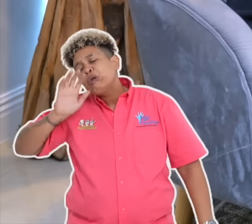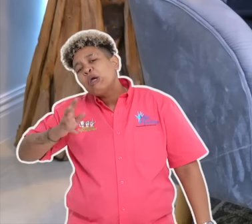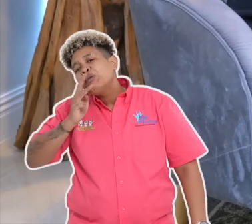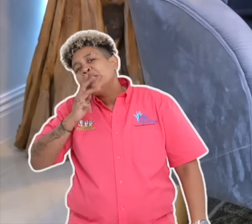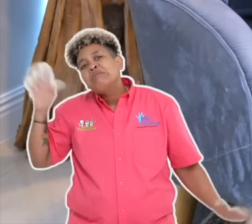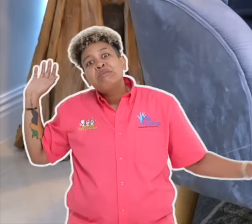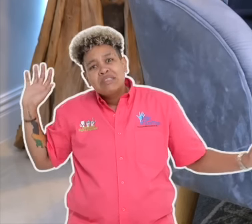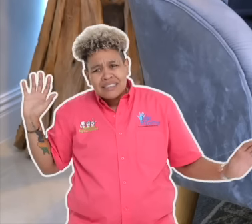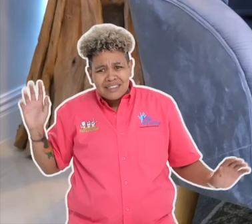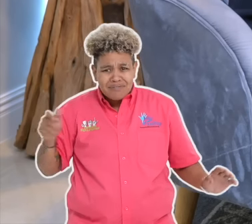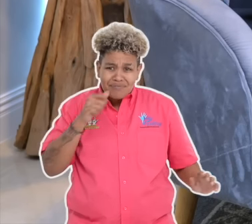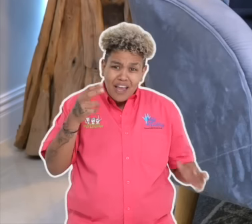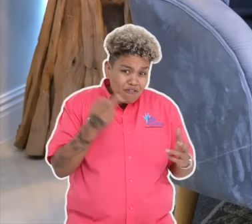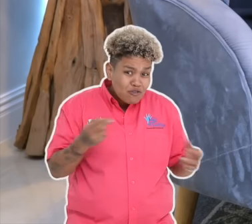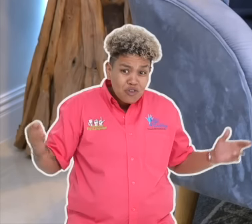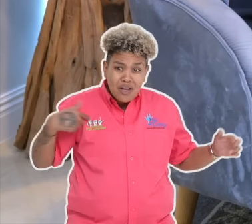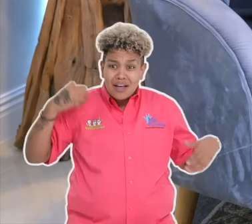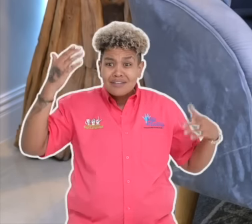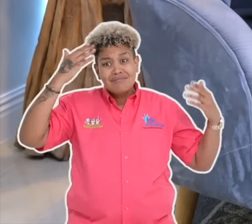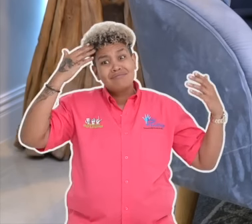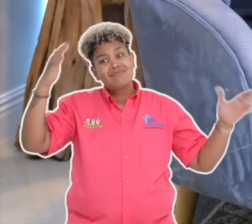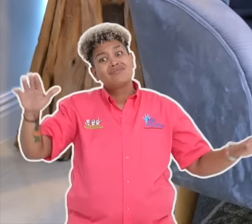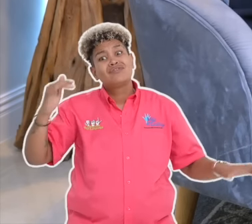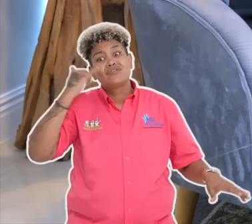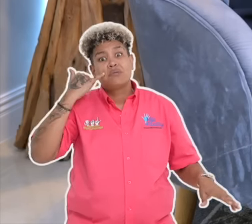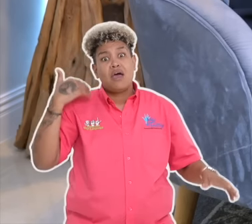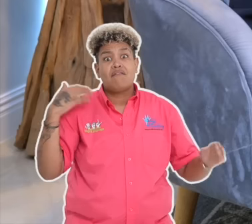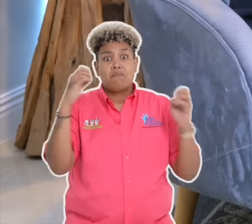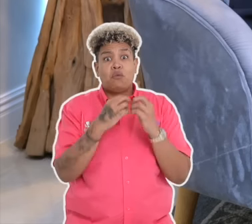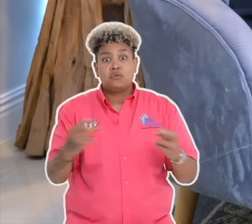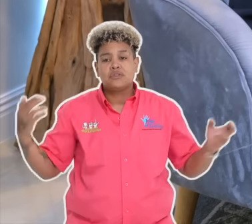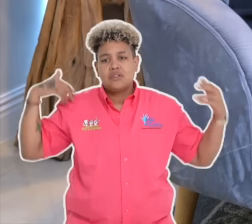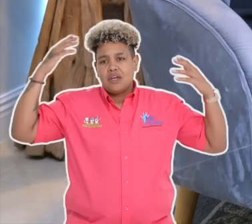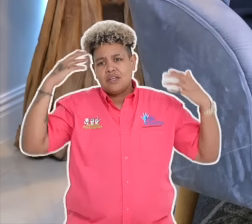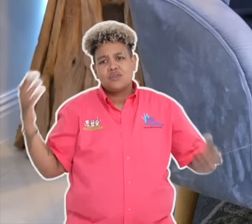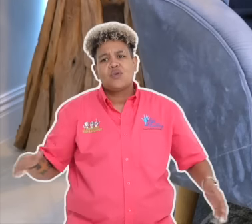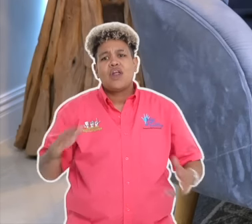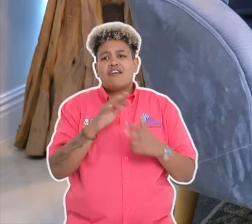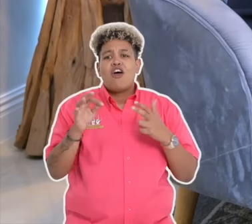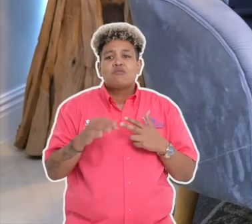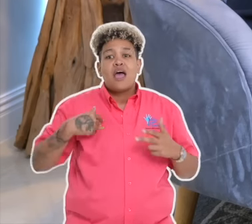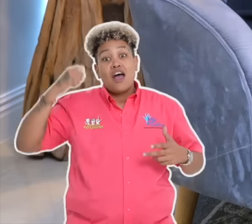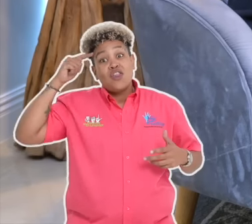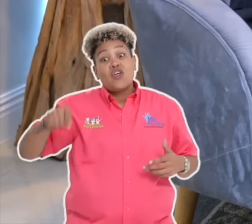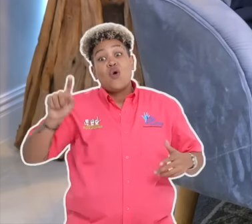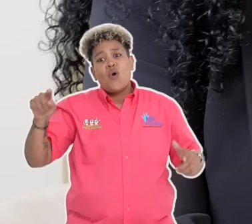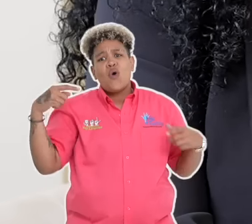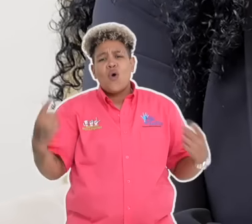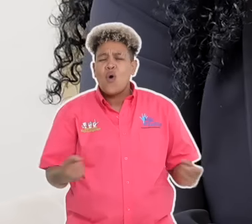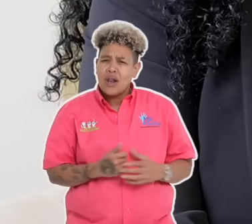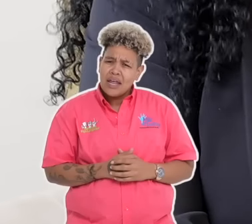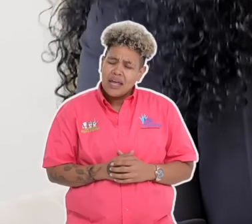resources, it didn't faze me. I didn't know that there were supposed to be other resources. That there were options, right? That this wasn't